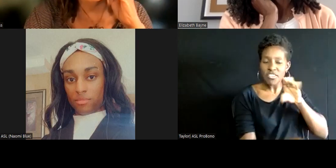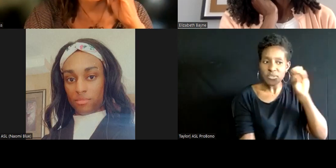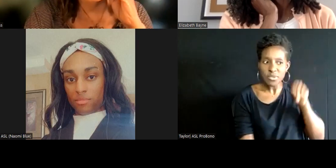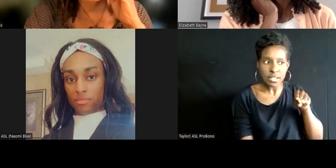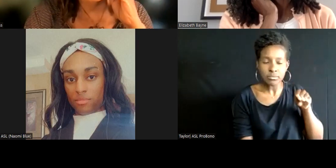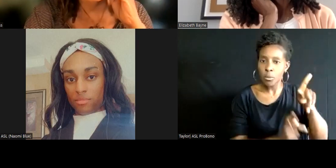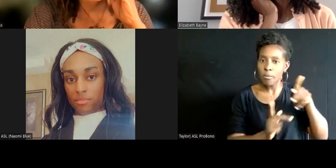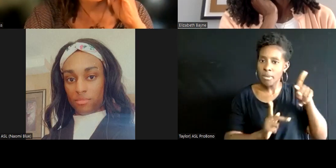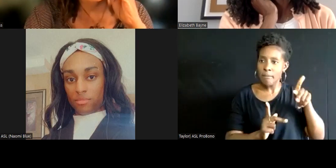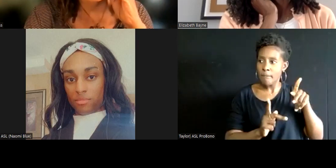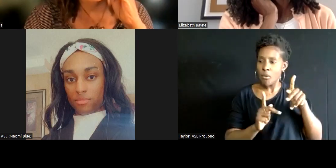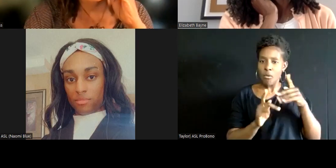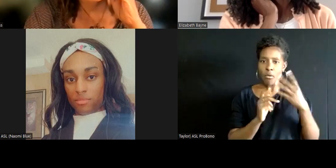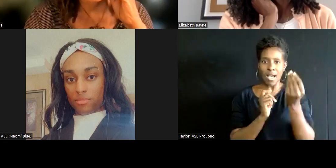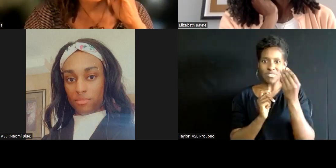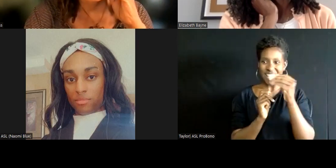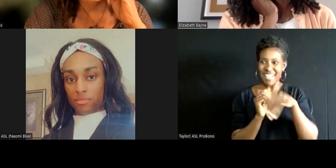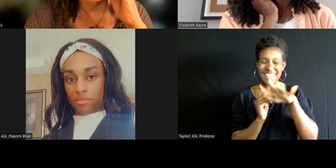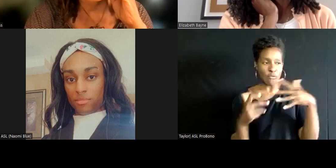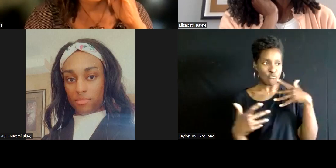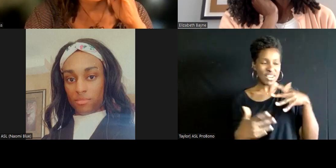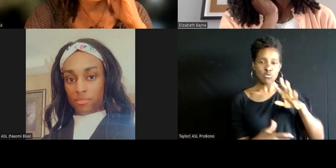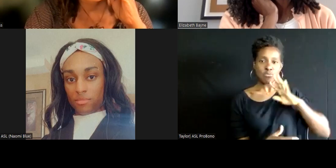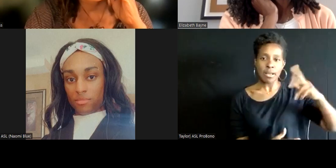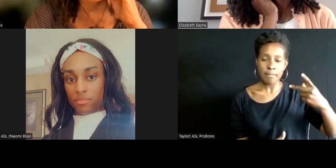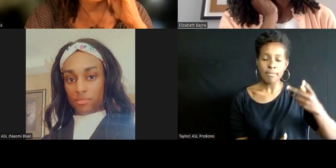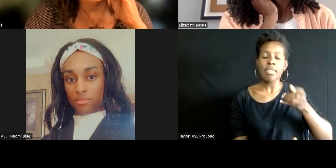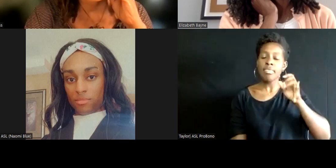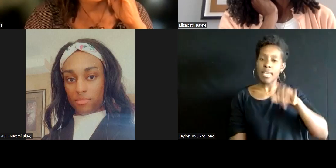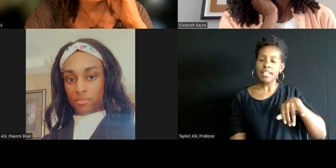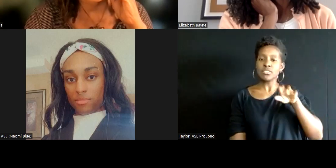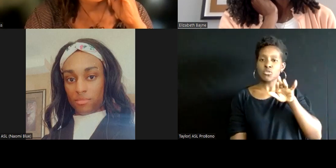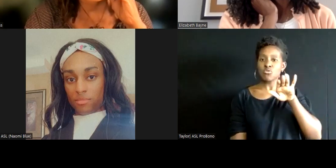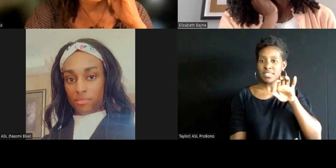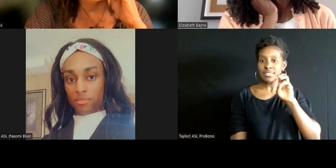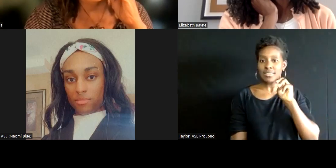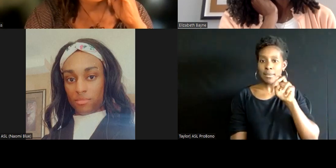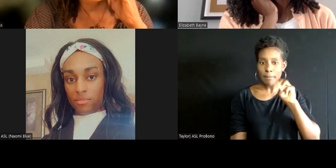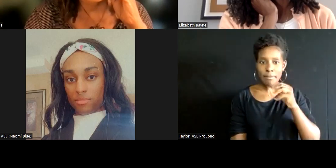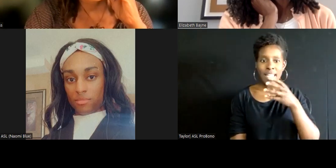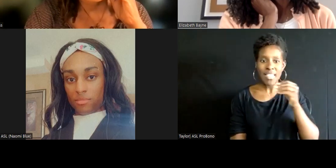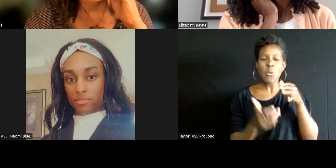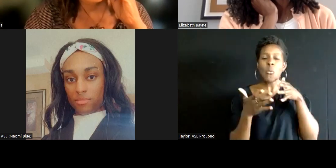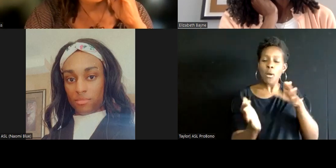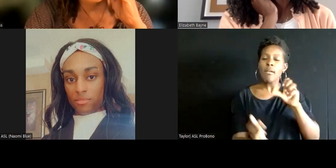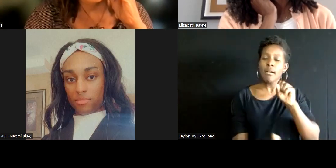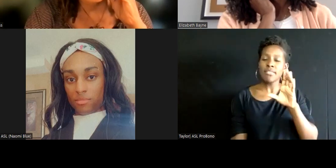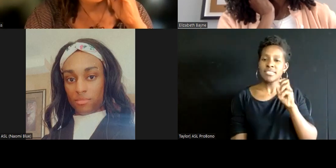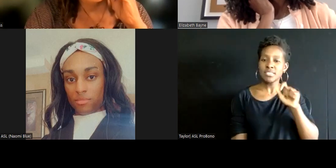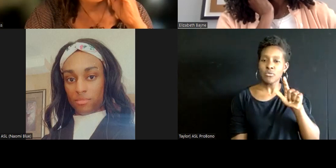level of racism and the way of civil war in this country.